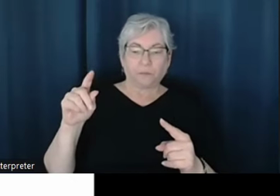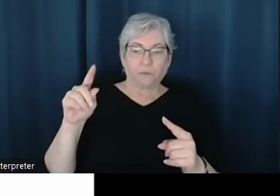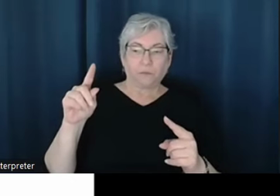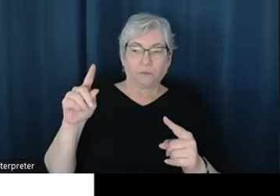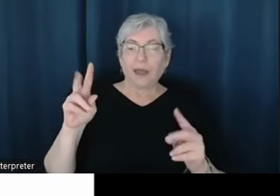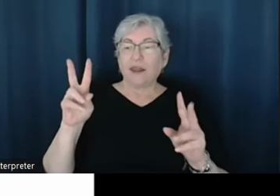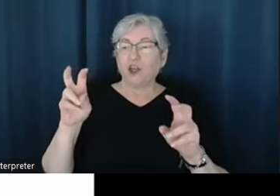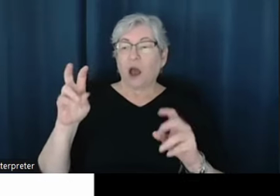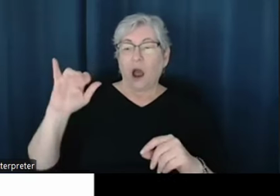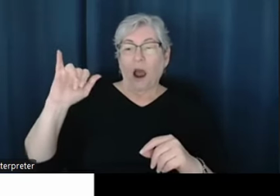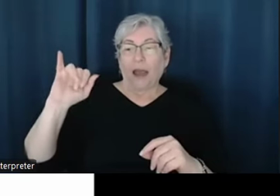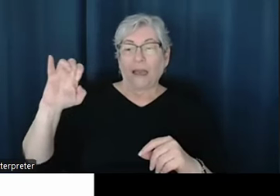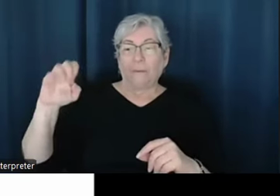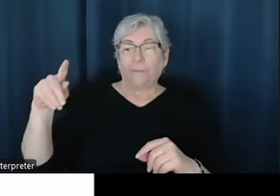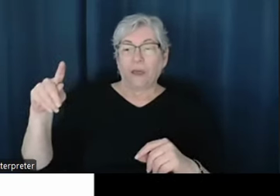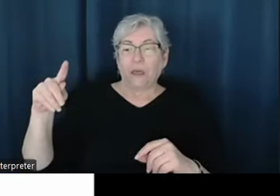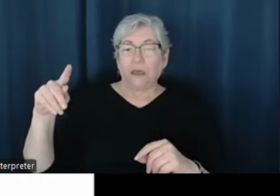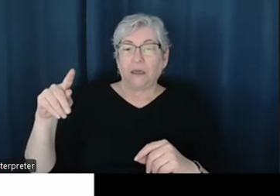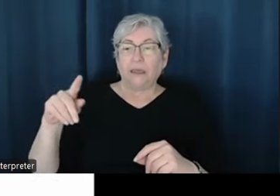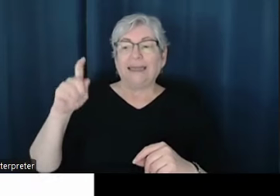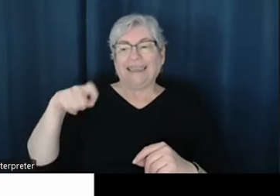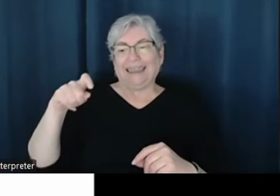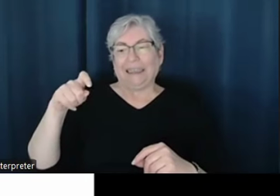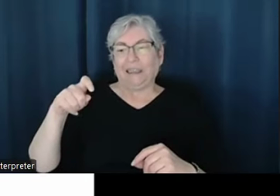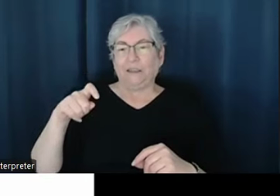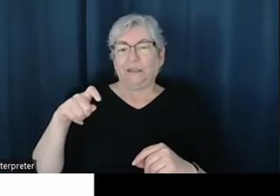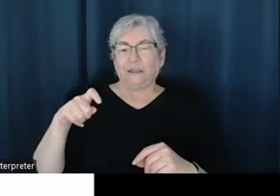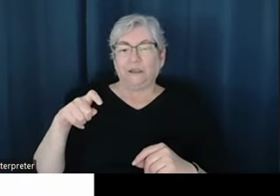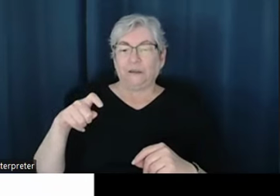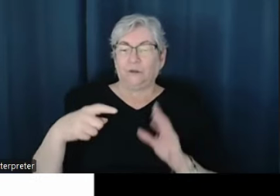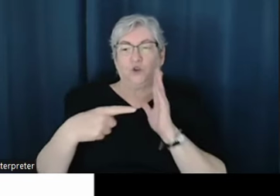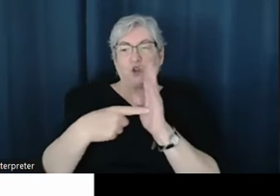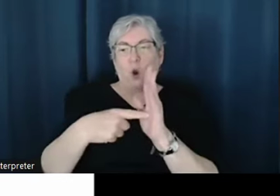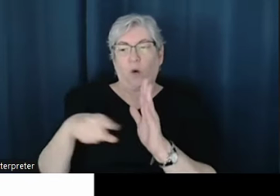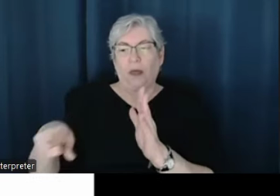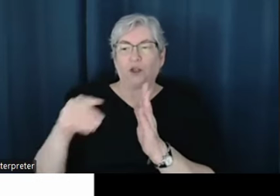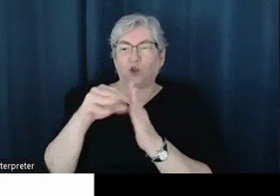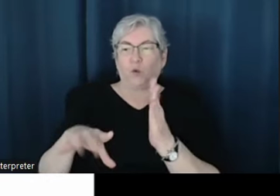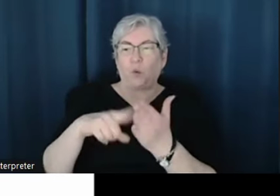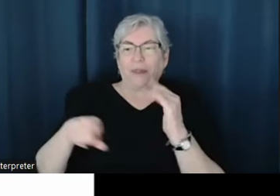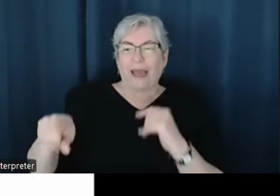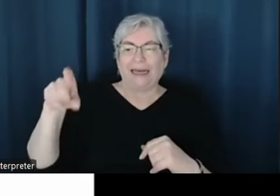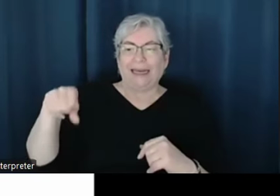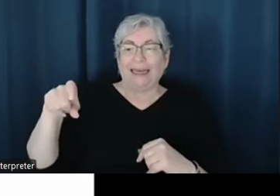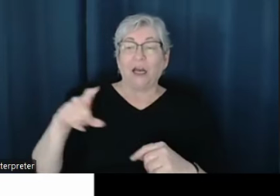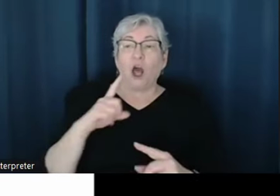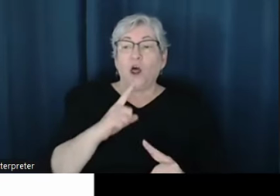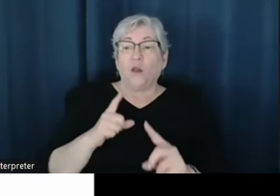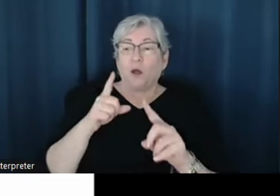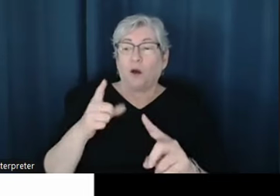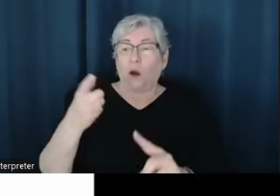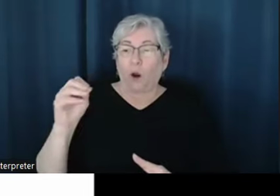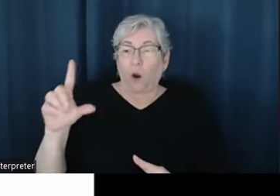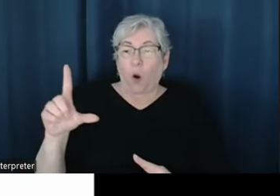the IEP needs to really reflect the student's needs, and the goal is